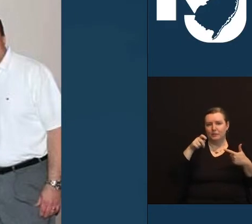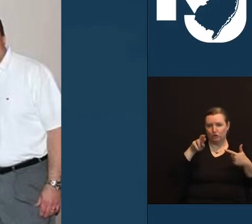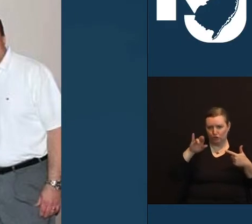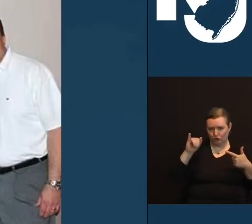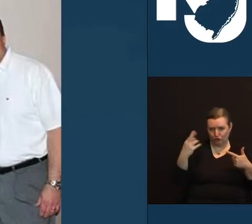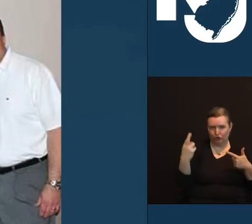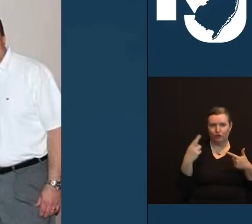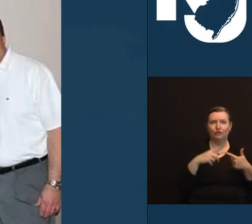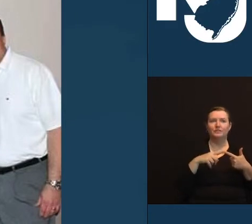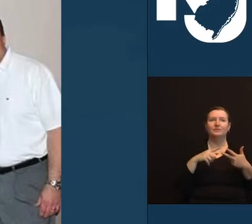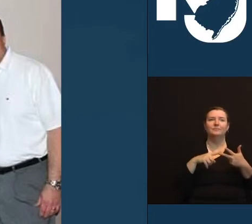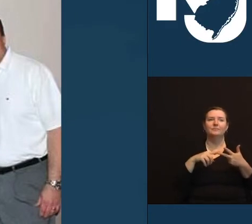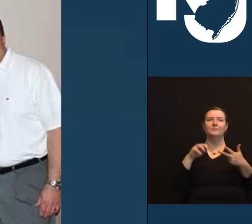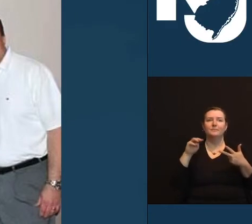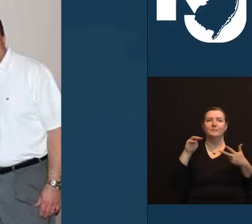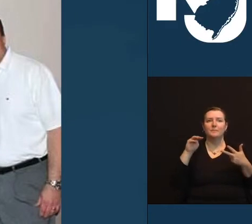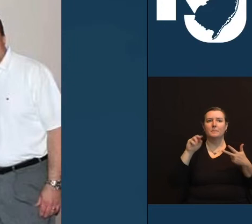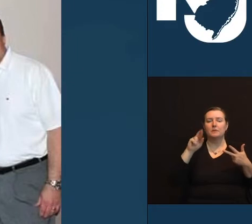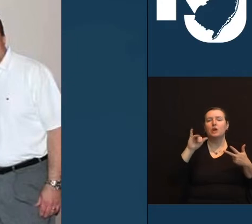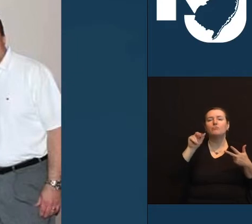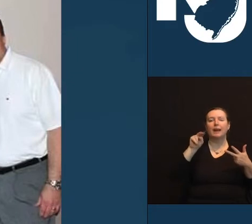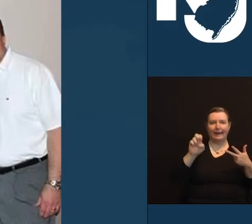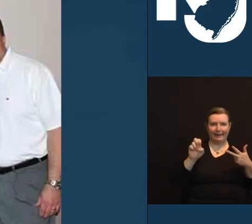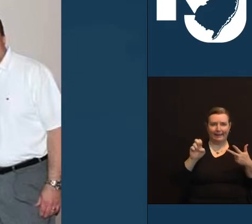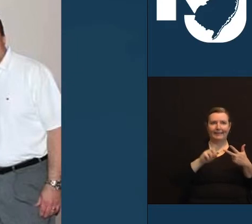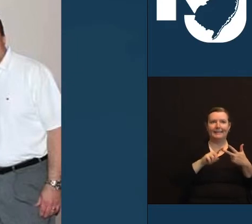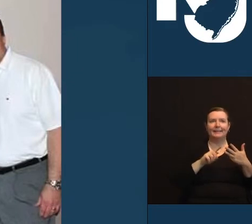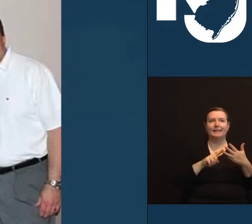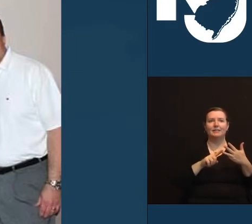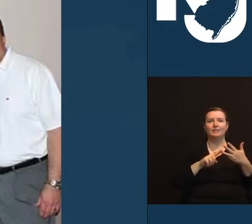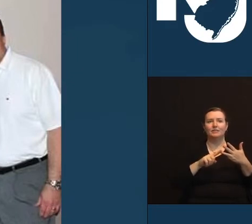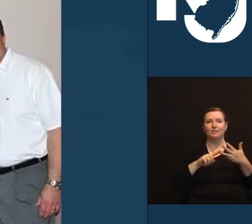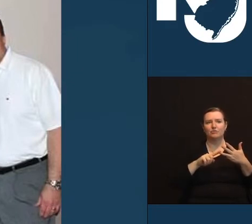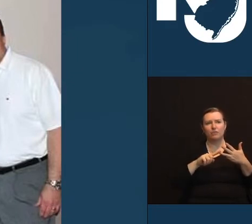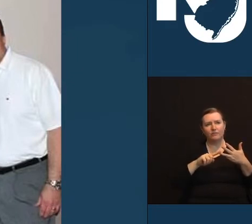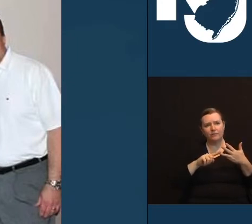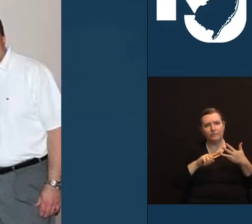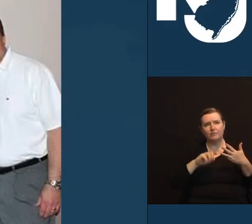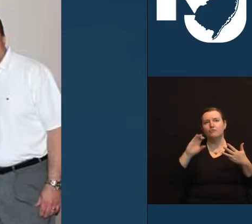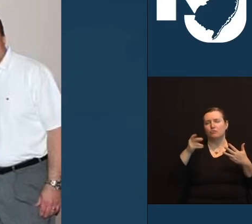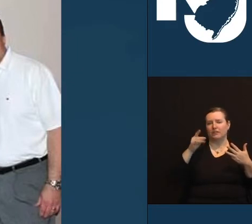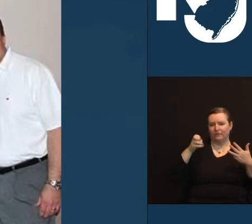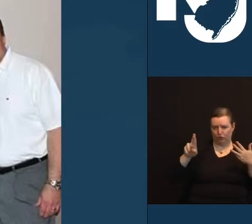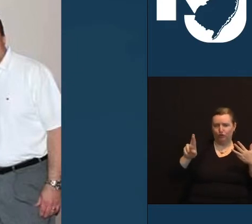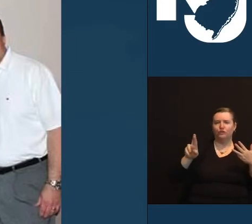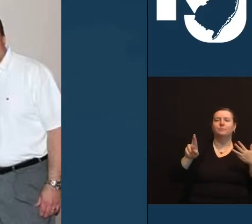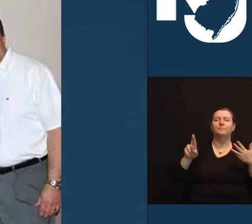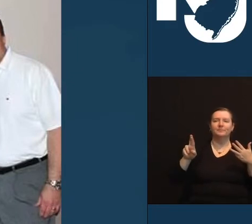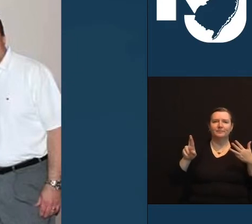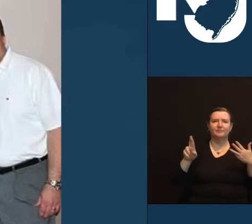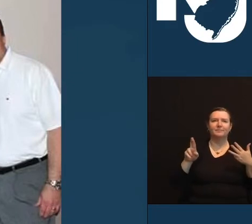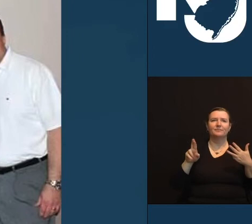4 grandchildren, Nicholas, Anna Rose, Gianna, and Julia, and her future granddaughter, Dianella. She